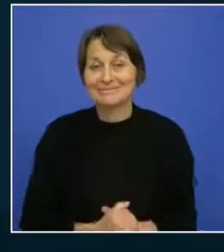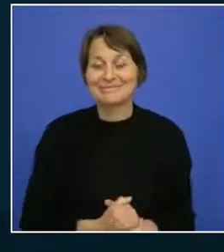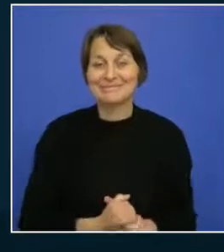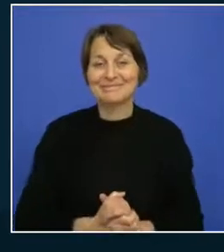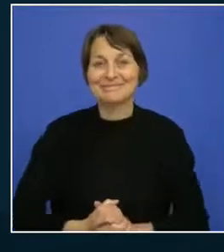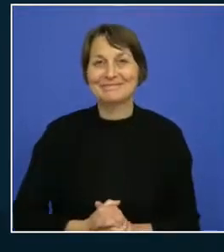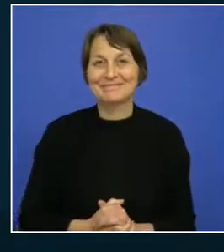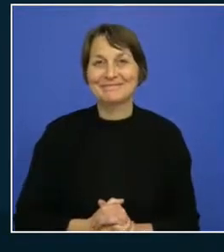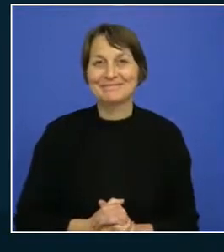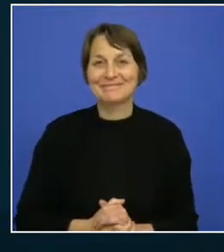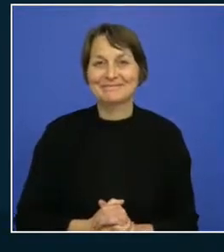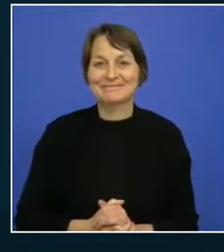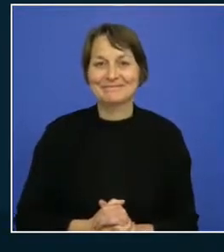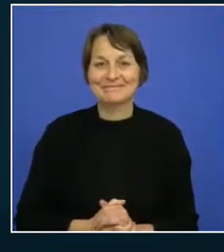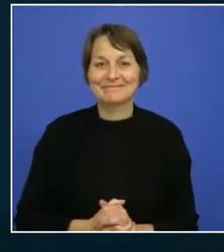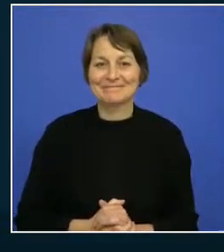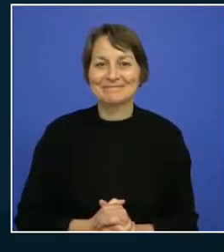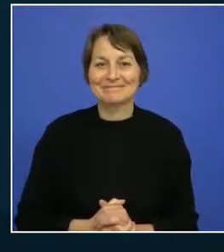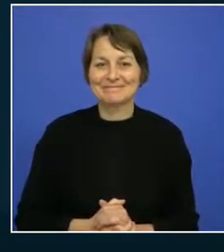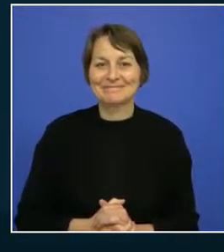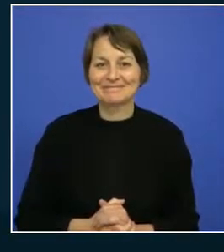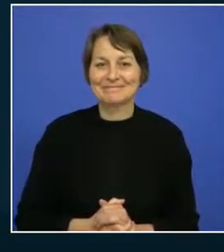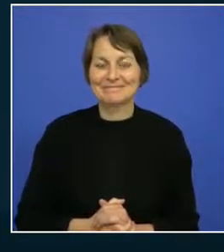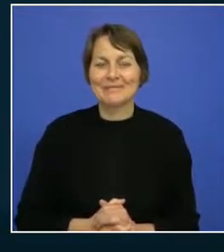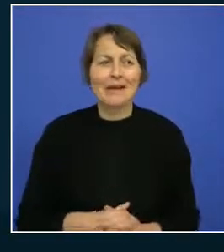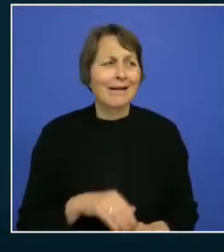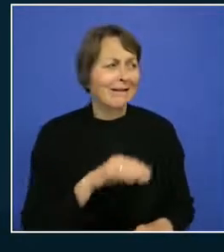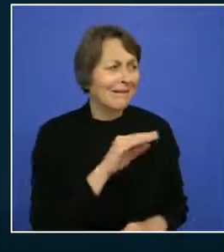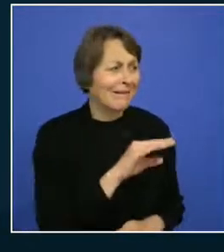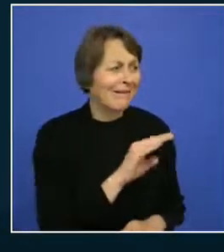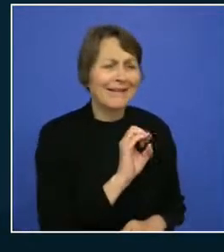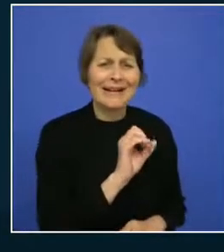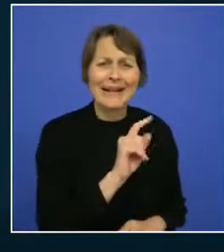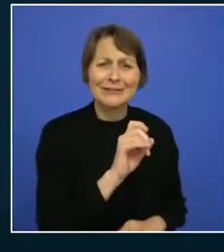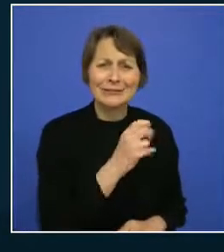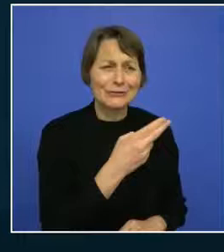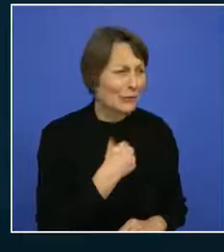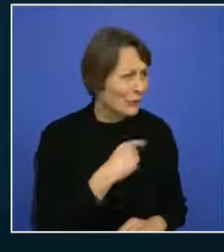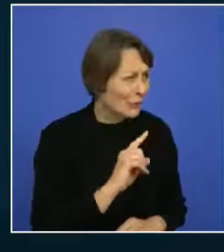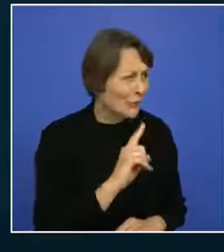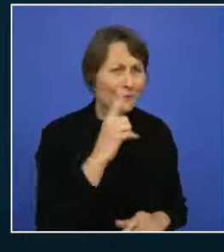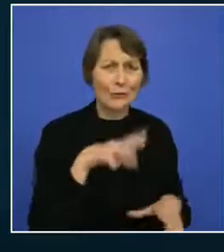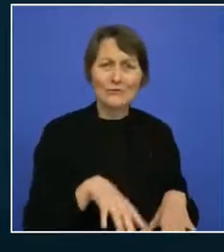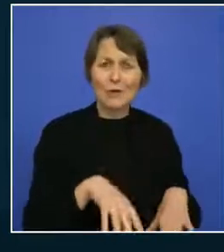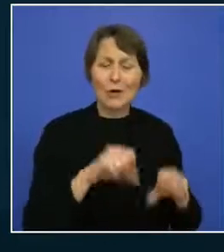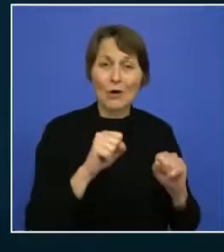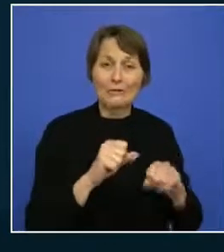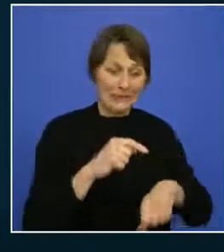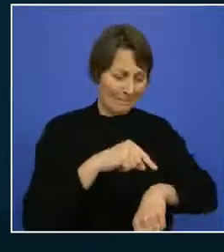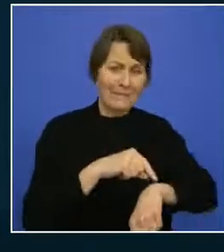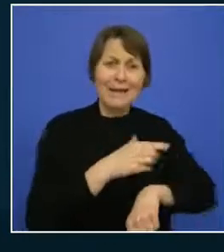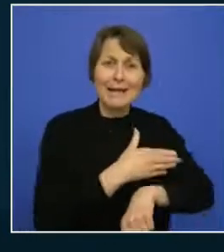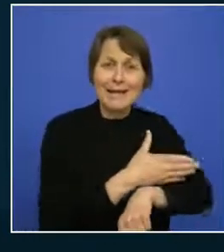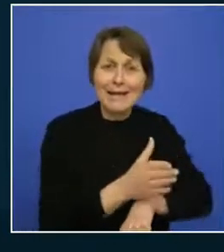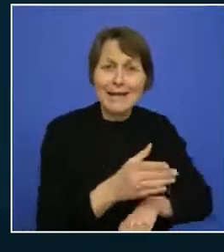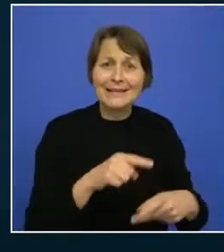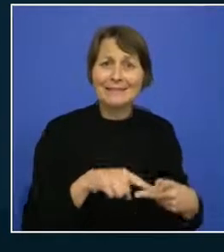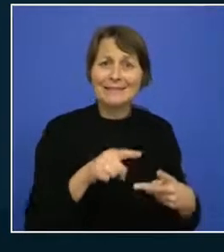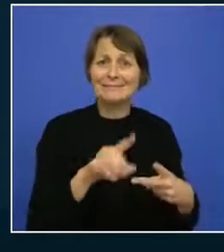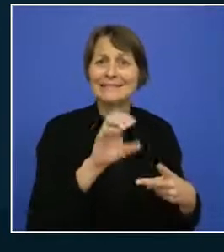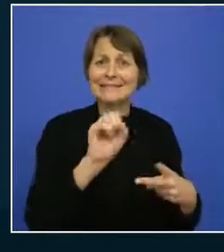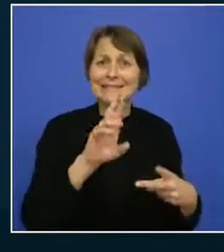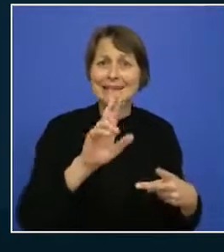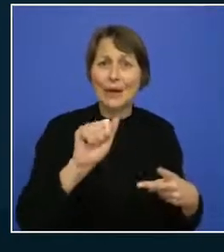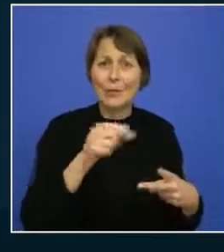What a start, Esther, with your first hosting session. I'm too late. Sarah is on mute.